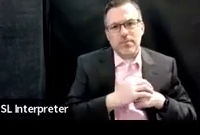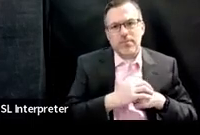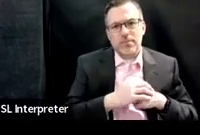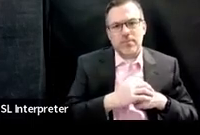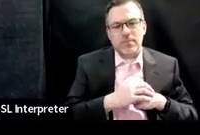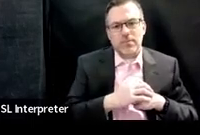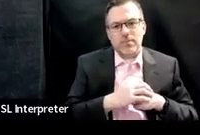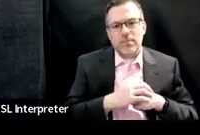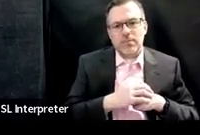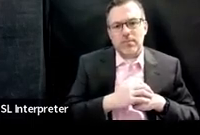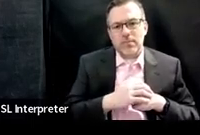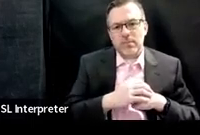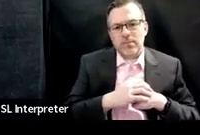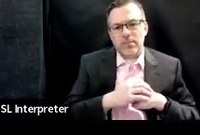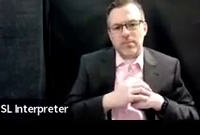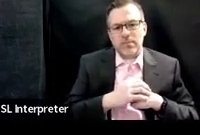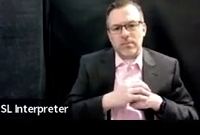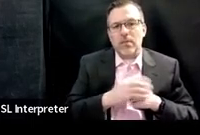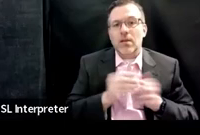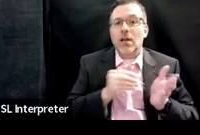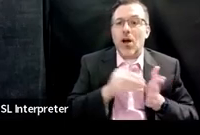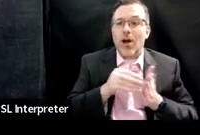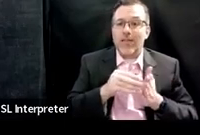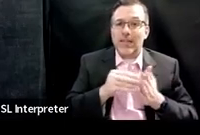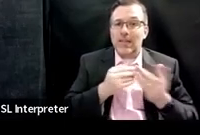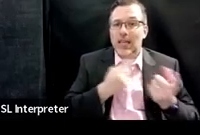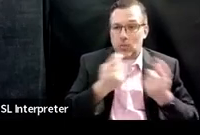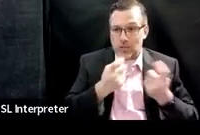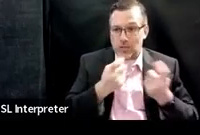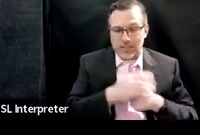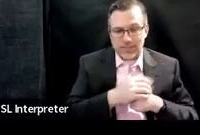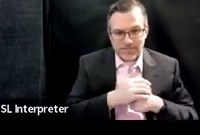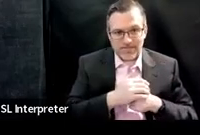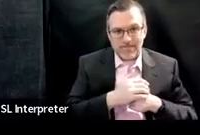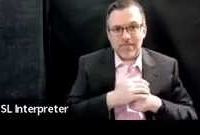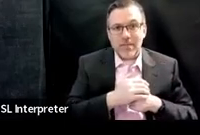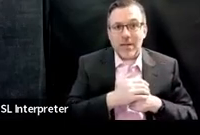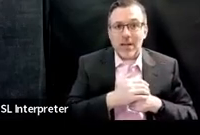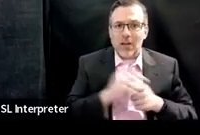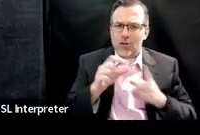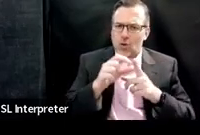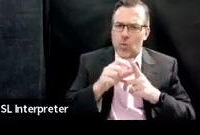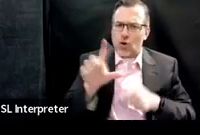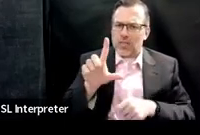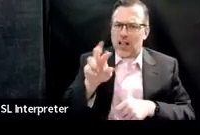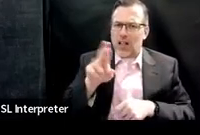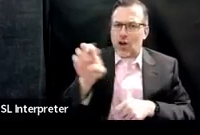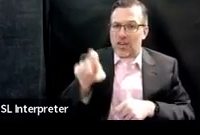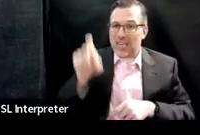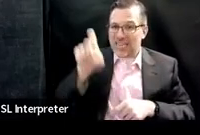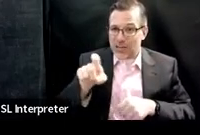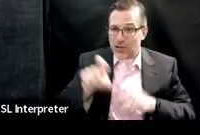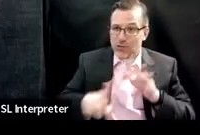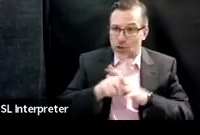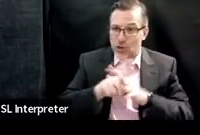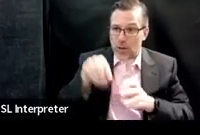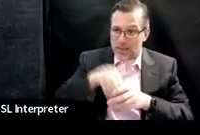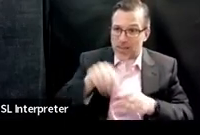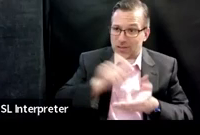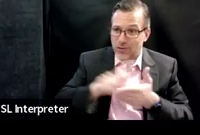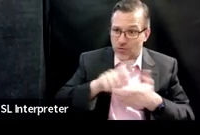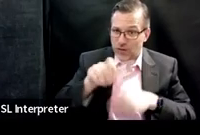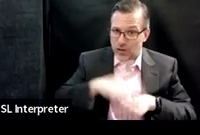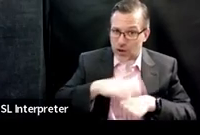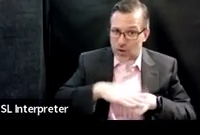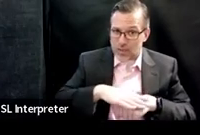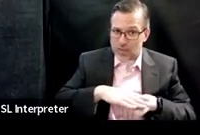All right, so some commonly asked questions. Do the words least restrictive environment need to appear in the written notice? And